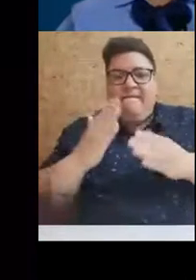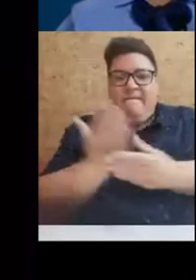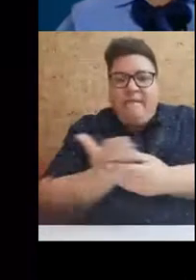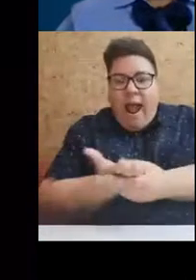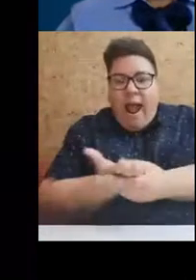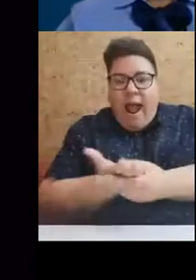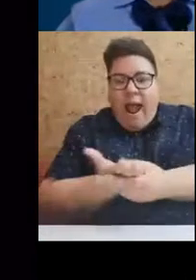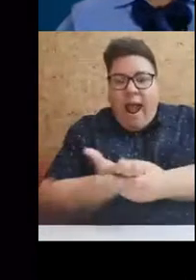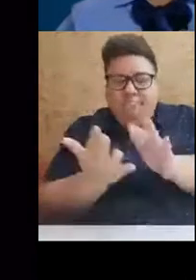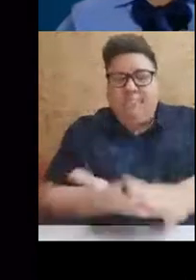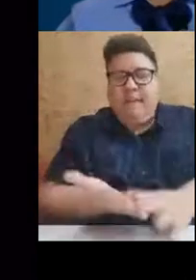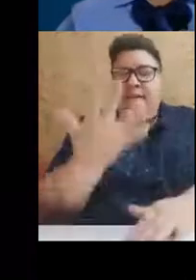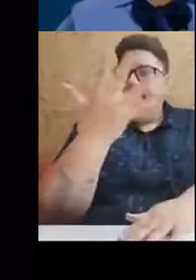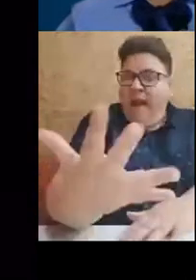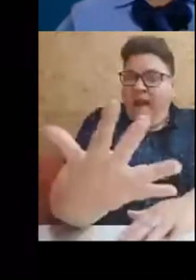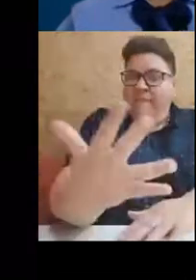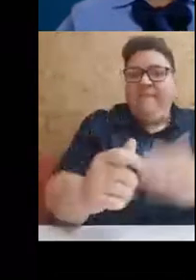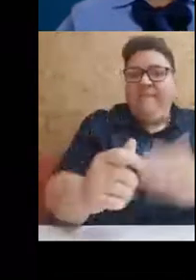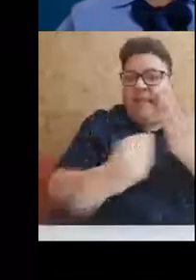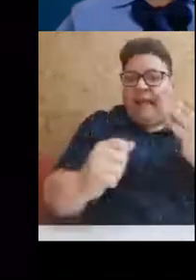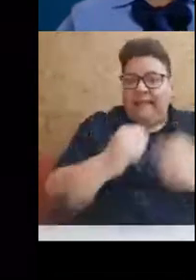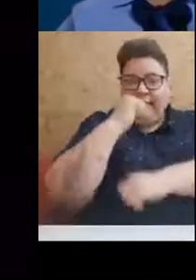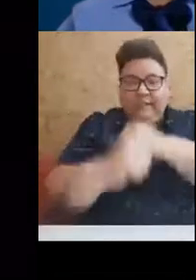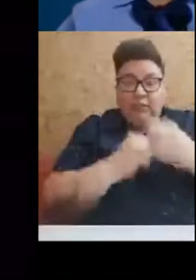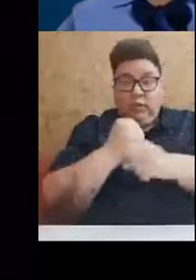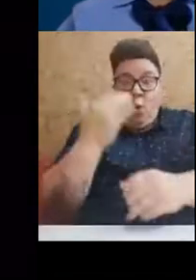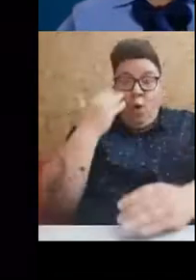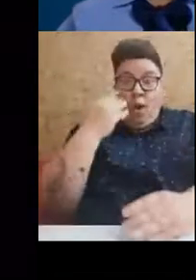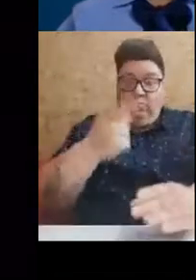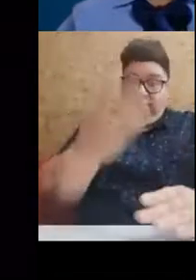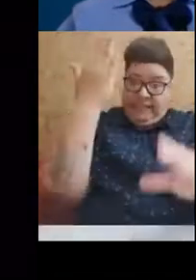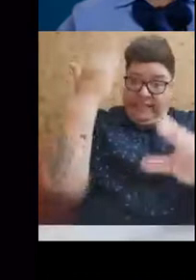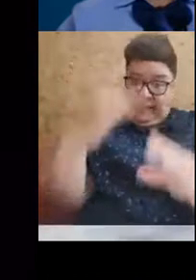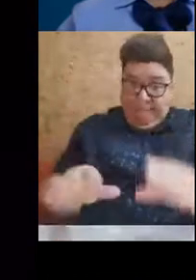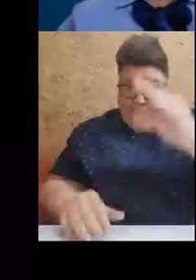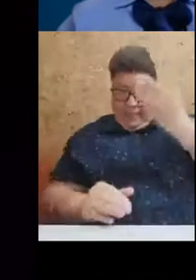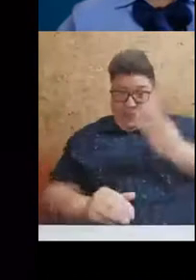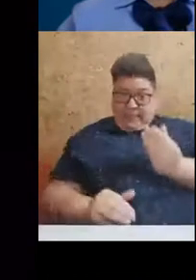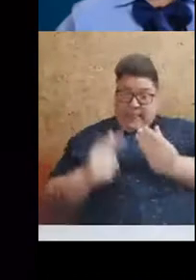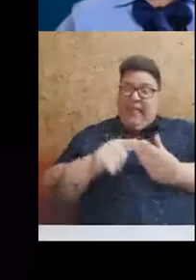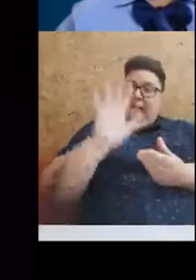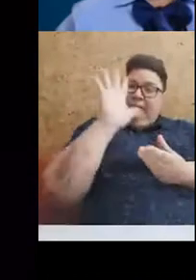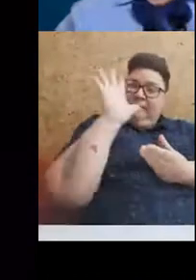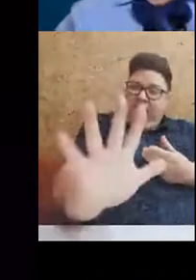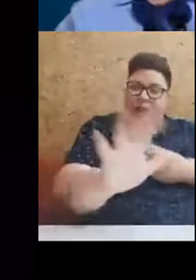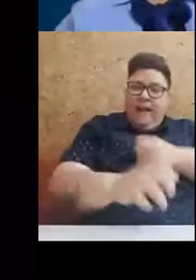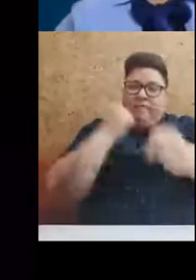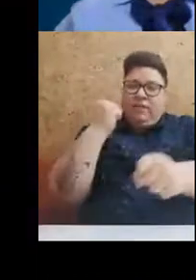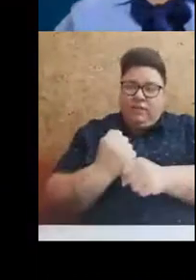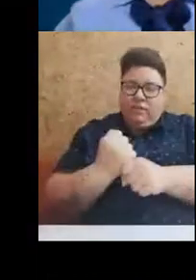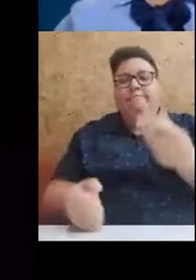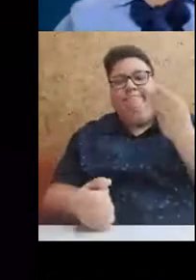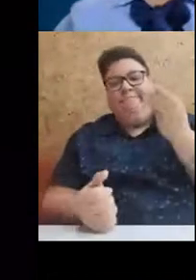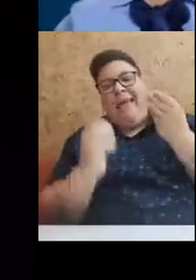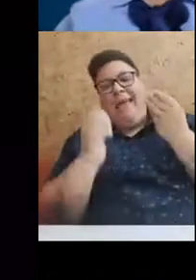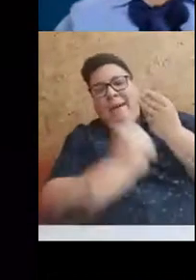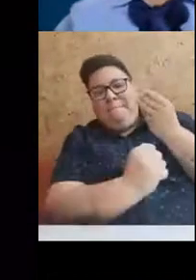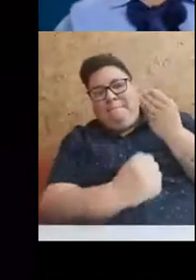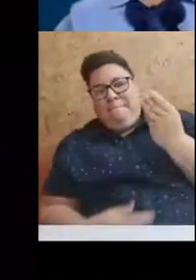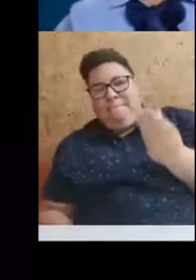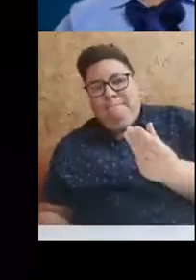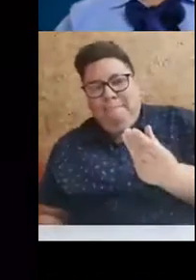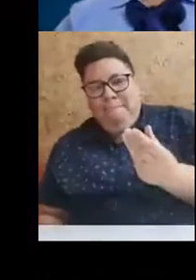5 tax years from the date of submission of that tax return. And then go